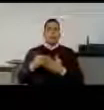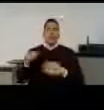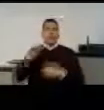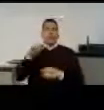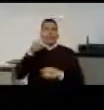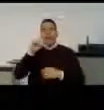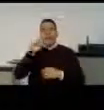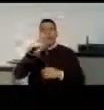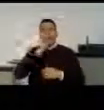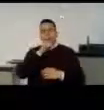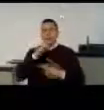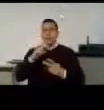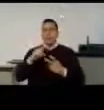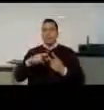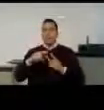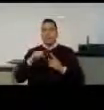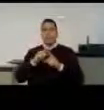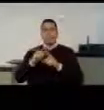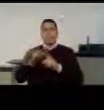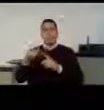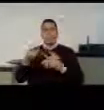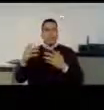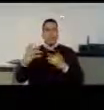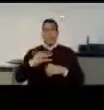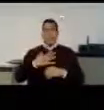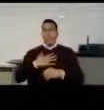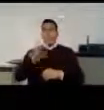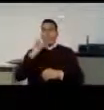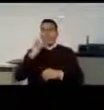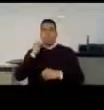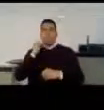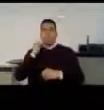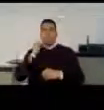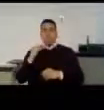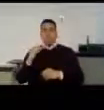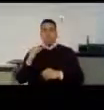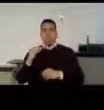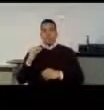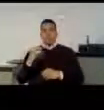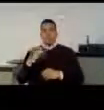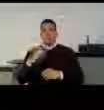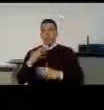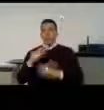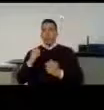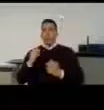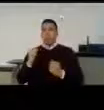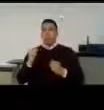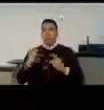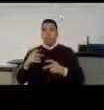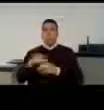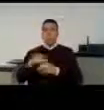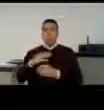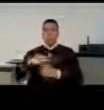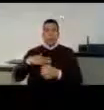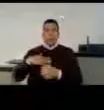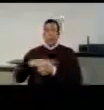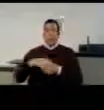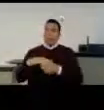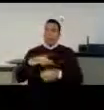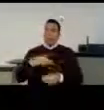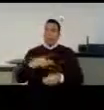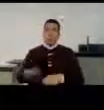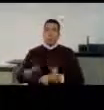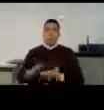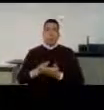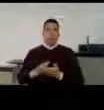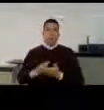and beans. And a lot of people, in my experience, in my space, don't like to cook. And so